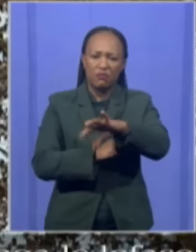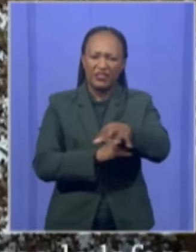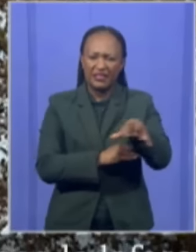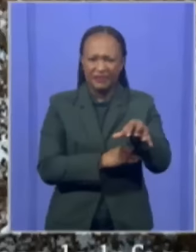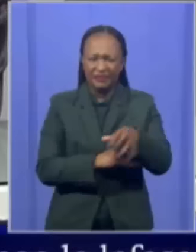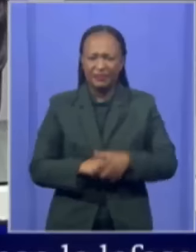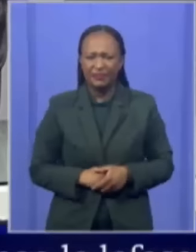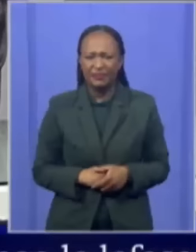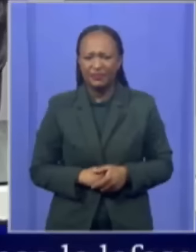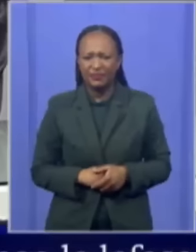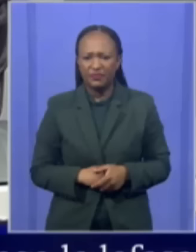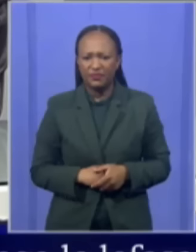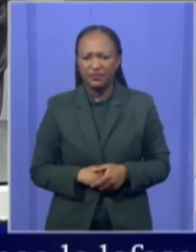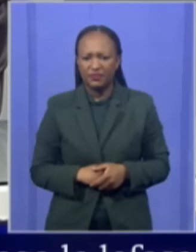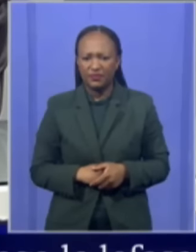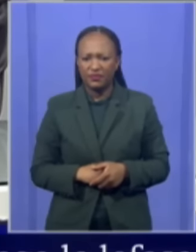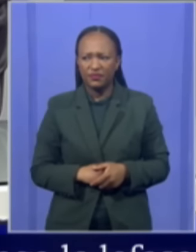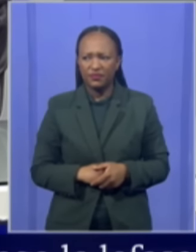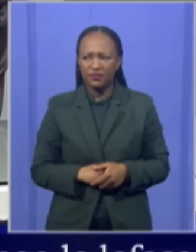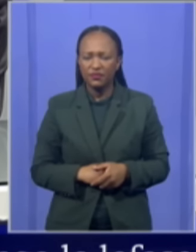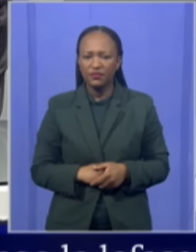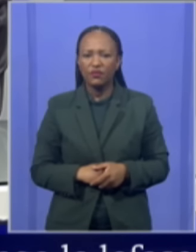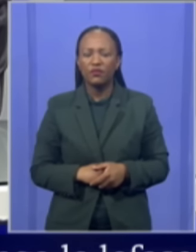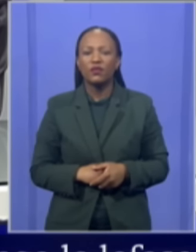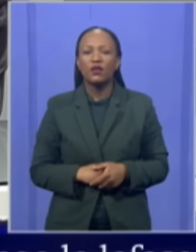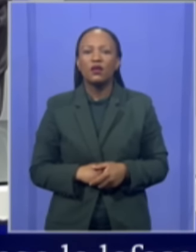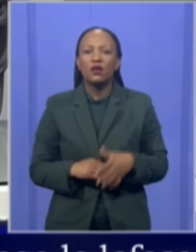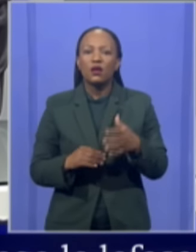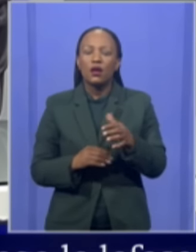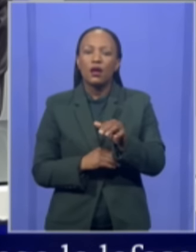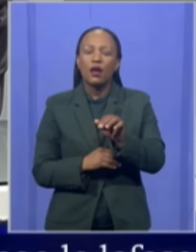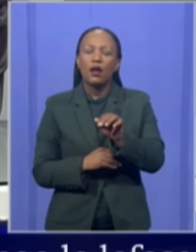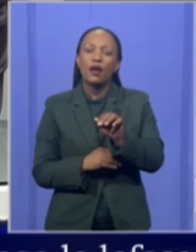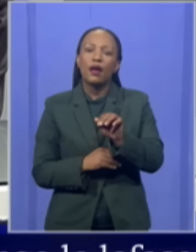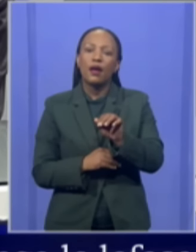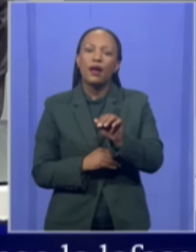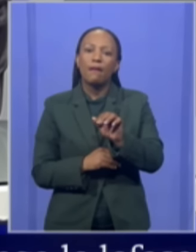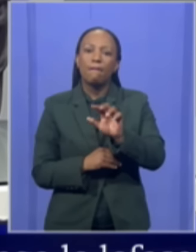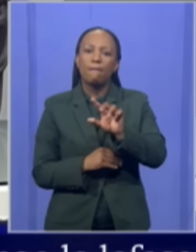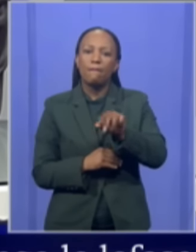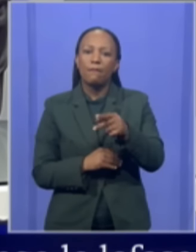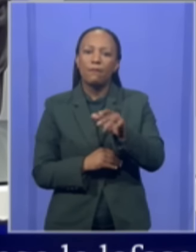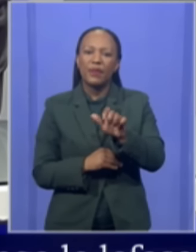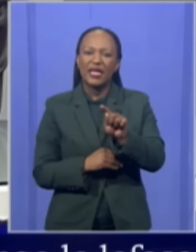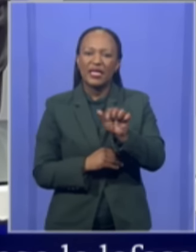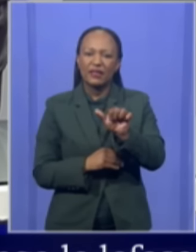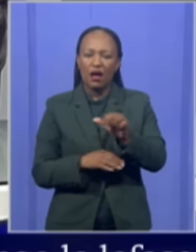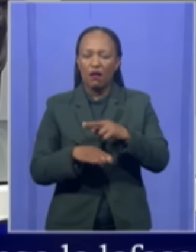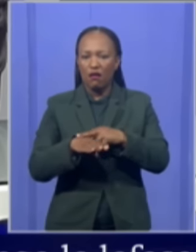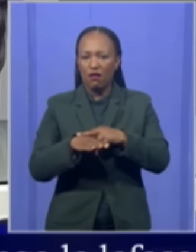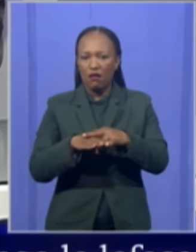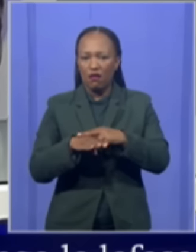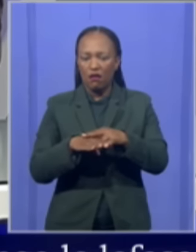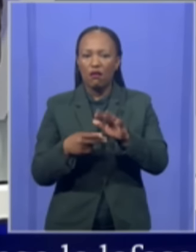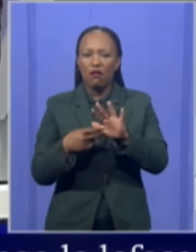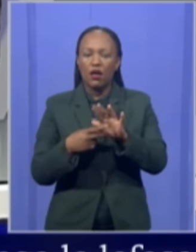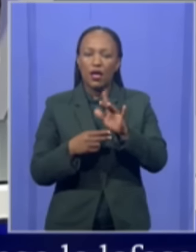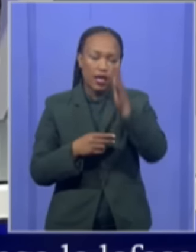pheta ya mebala e kgathile tema e kgolwane mo Gauteng le tla gopola e be le hlokwa la tsela